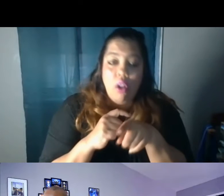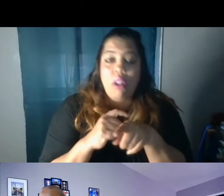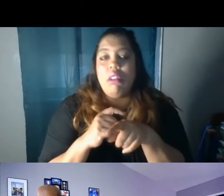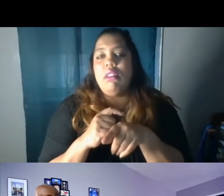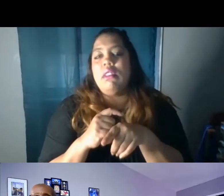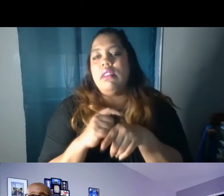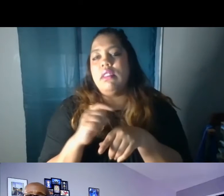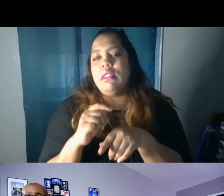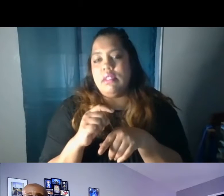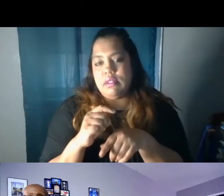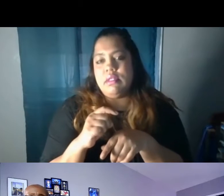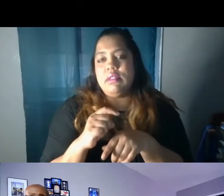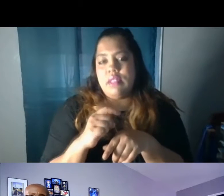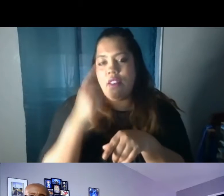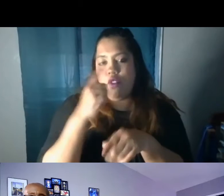info@cslgreaterbaltimore.org.